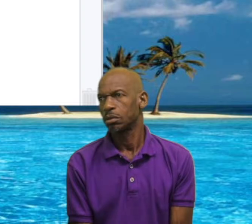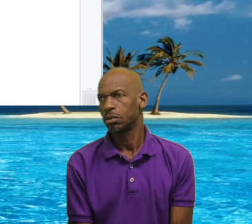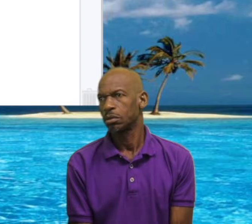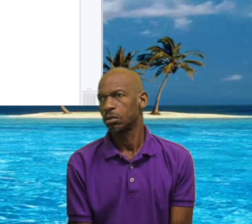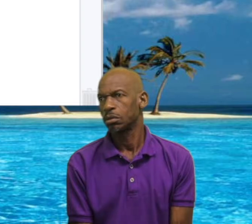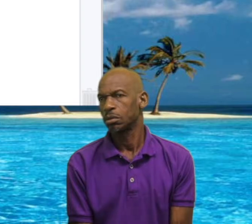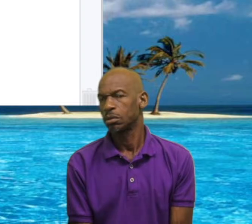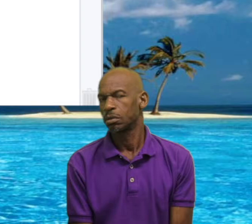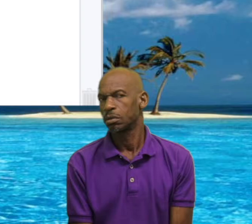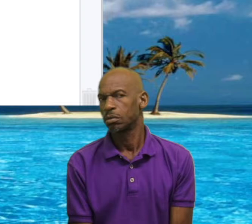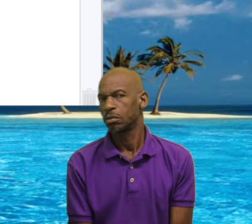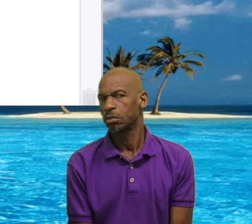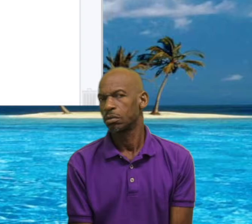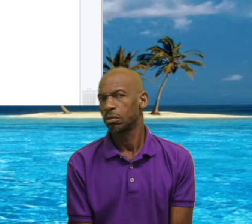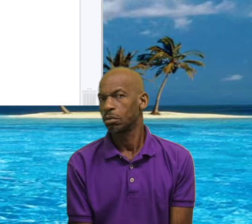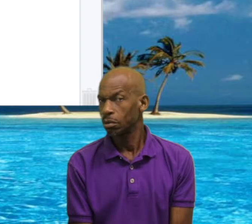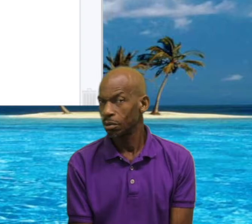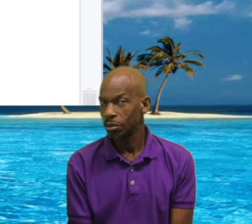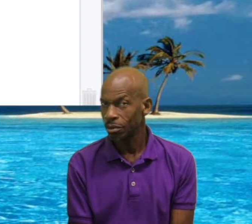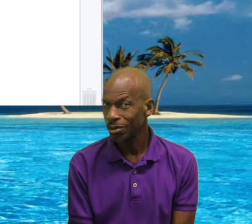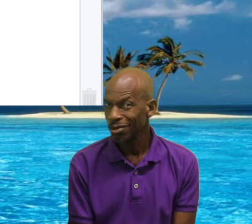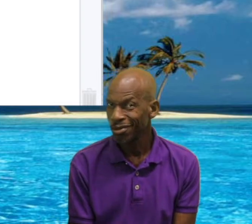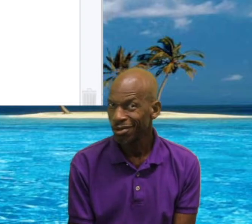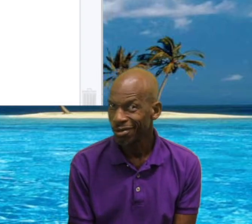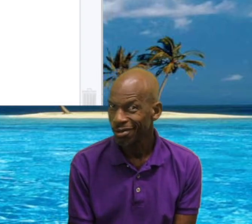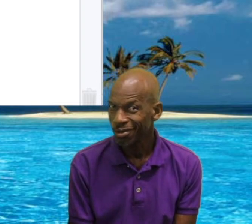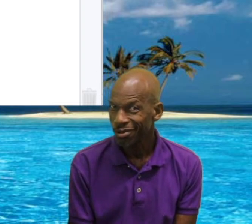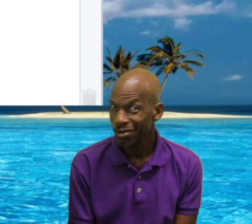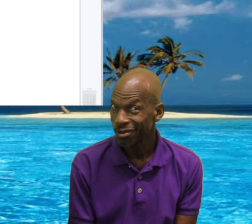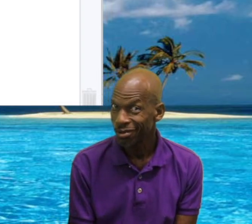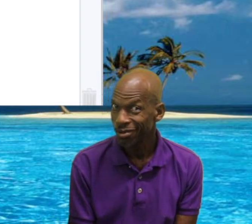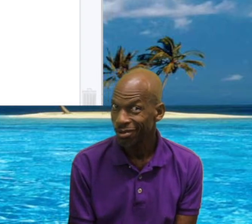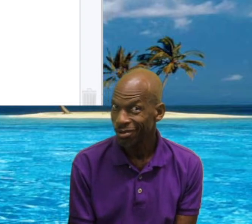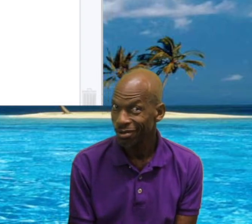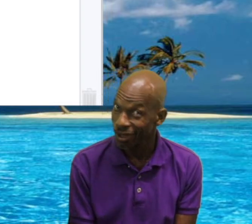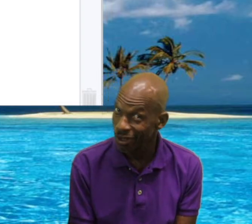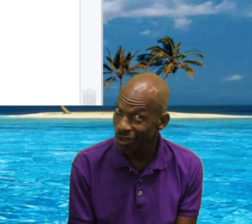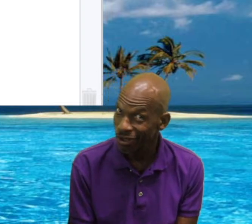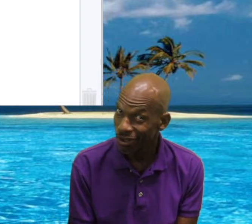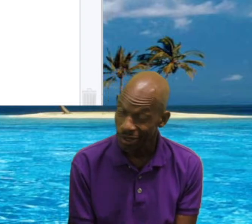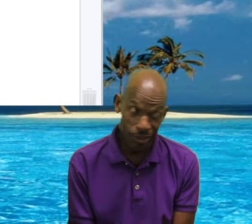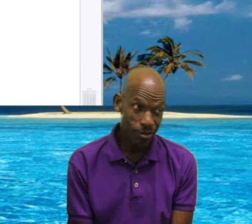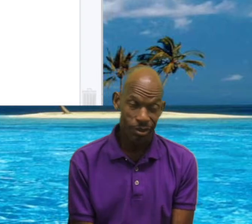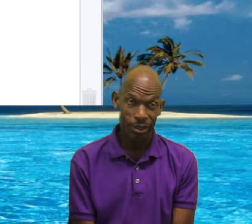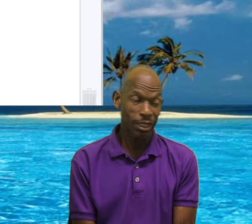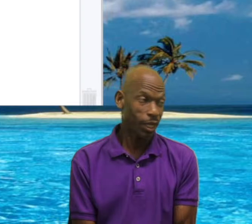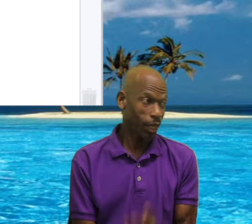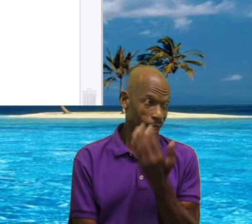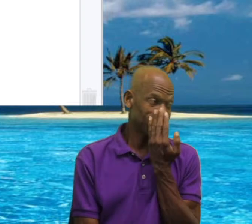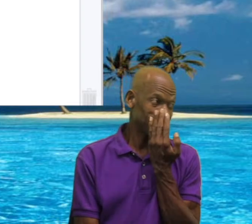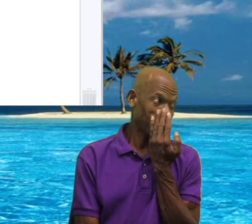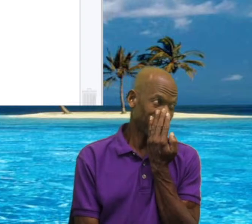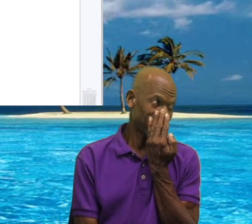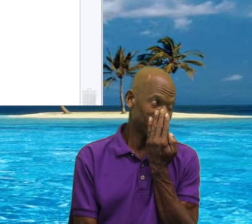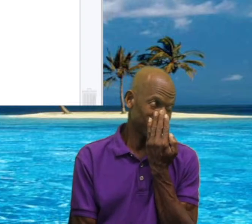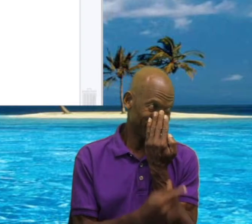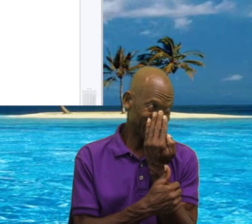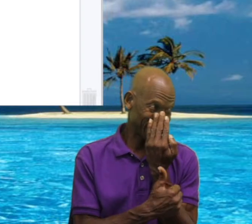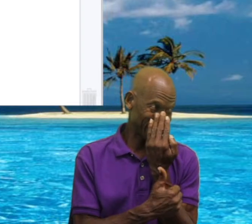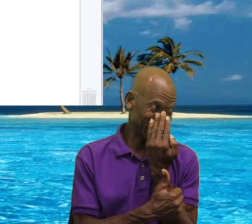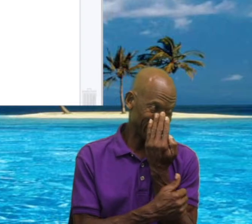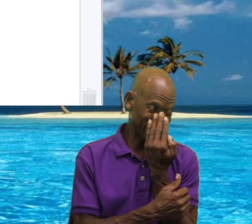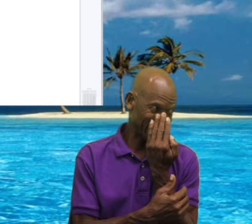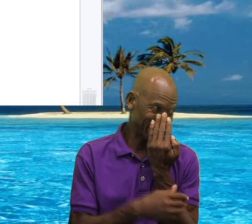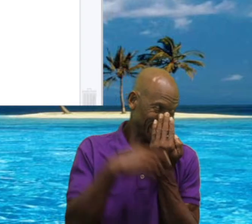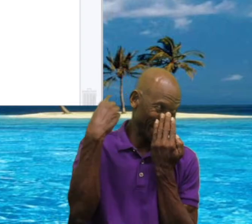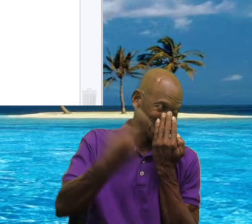the last one. Now you have to put in either and or but in that space. You want to see which one you're going to